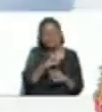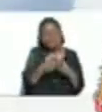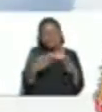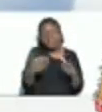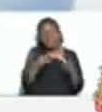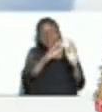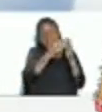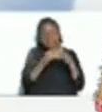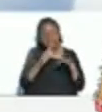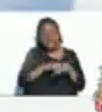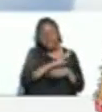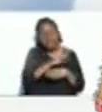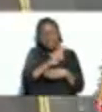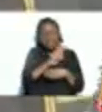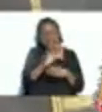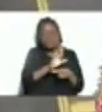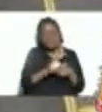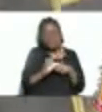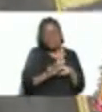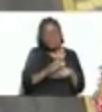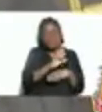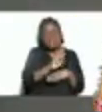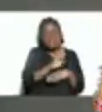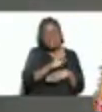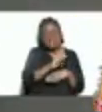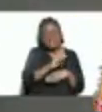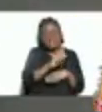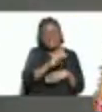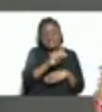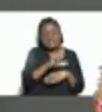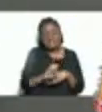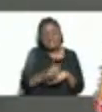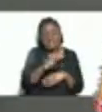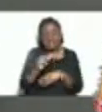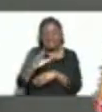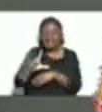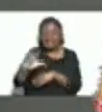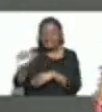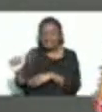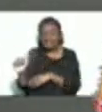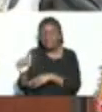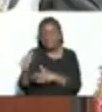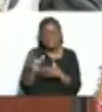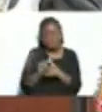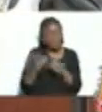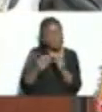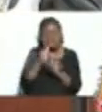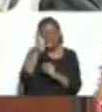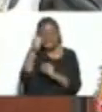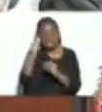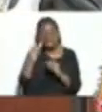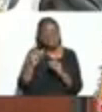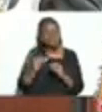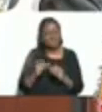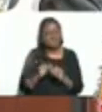on the West Coast, Seattle and Los Angeles. That in and of itself is extraordinary. But what people don't